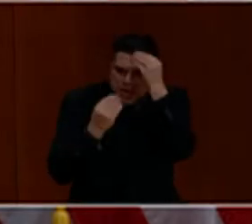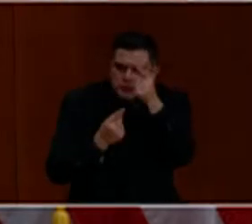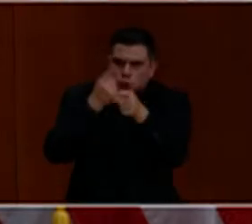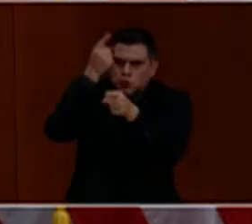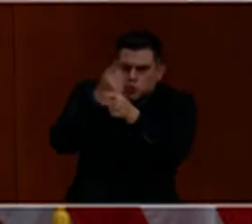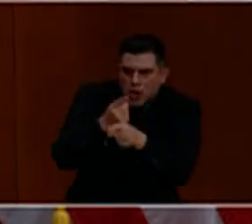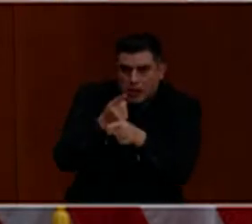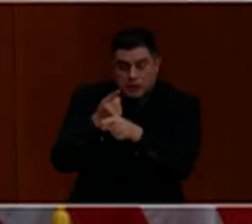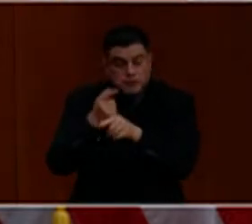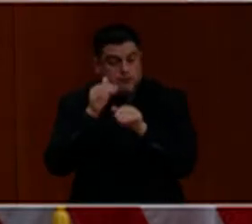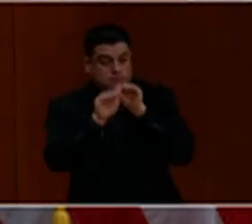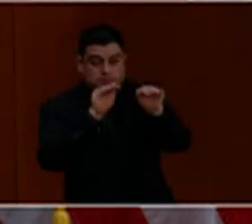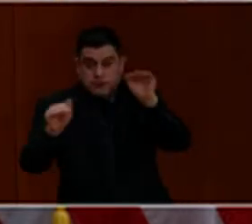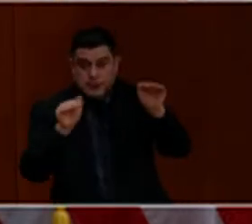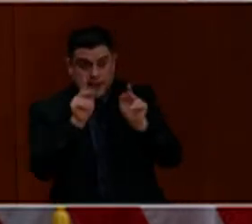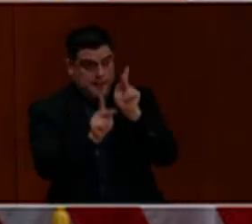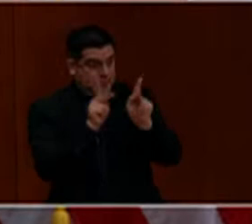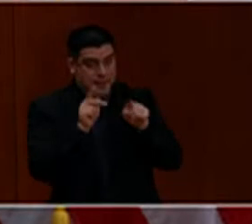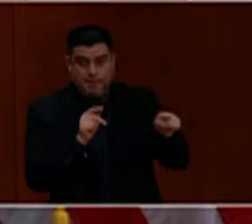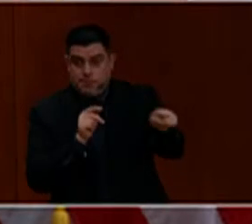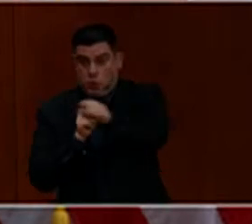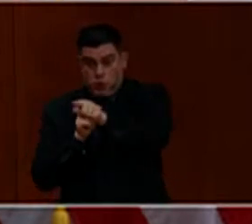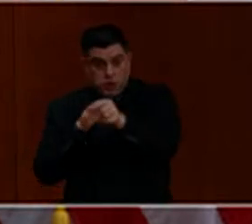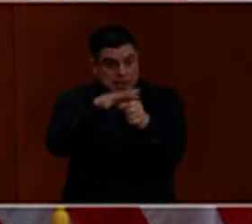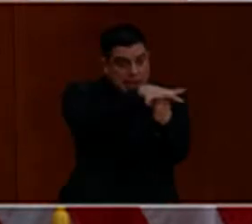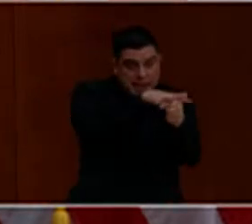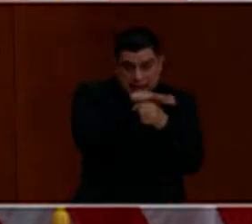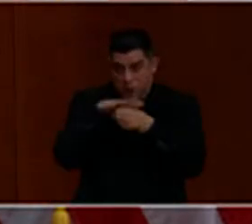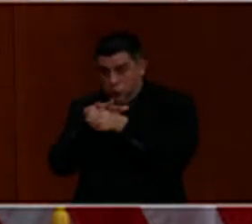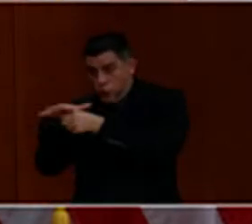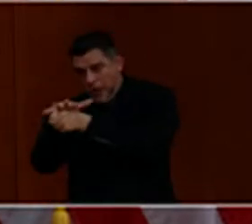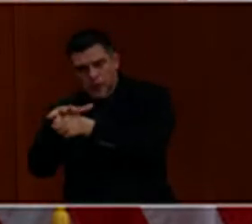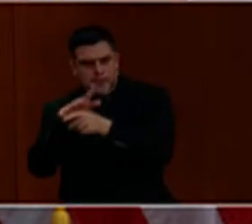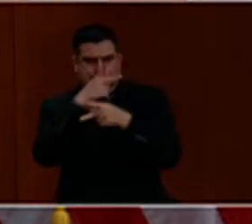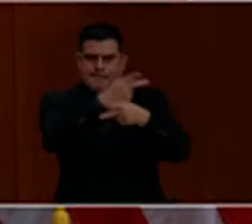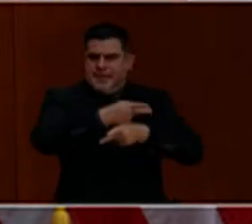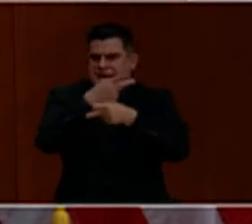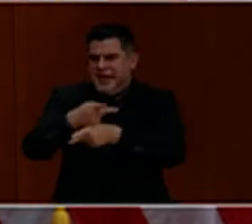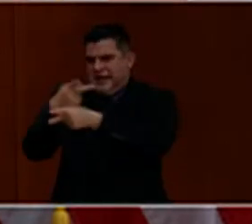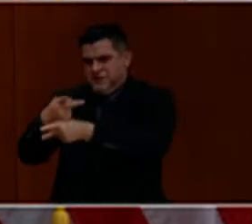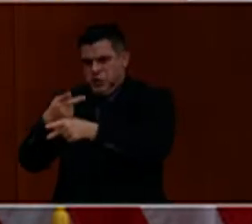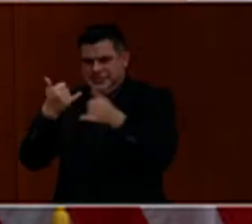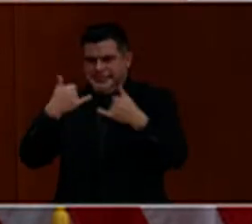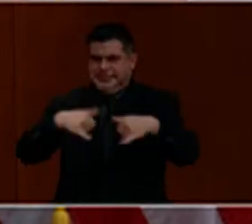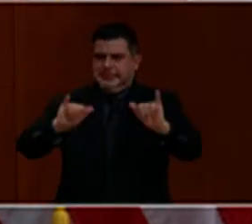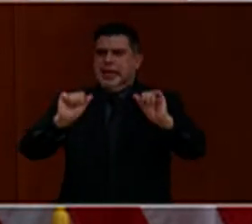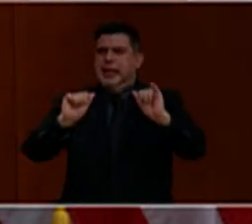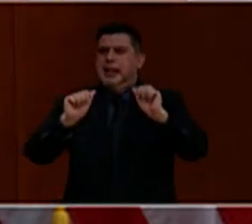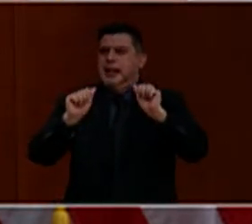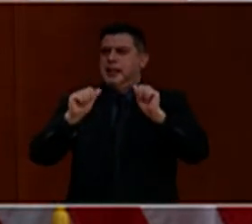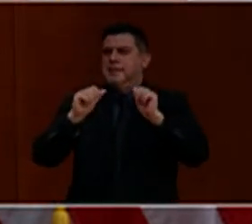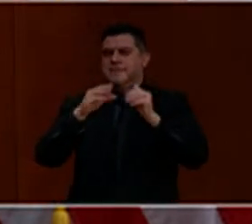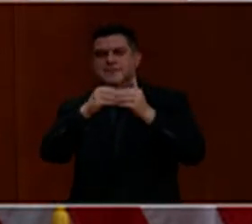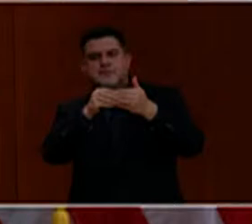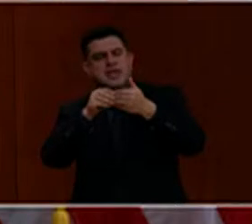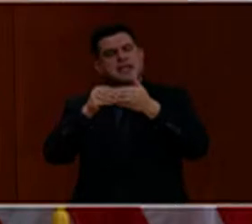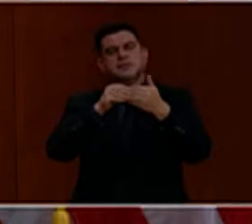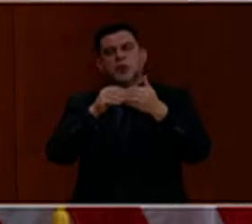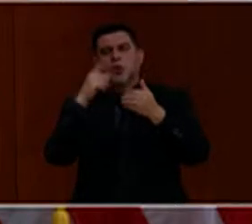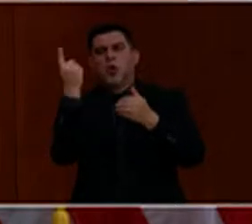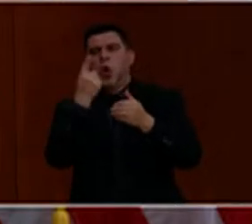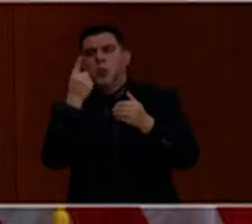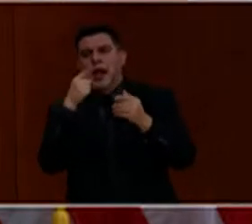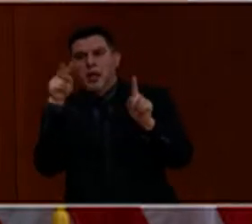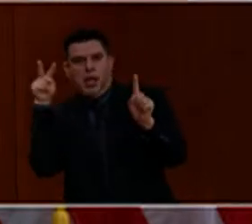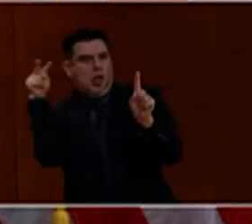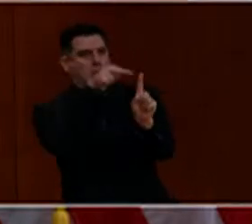some of this stuff, just be careful. You got to remain a little bit flexible and to tie it to some of the data and have,